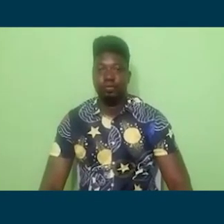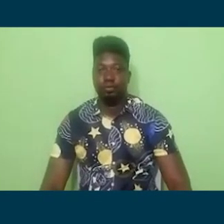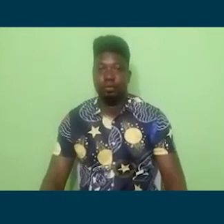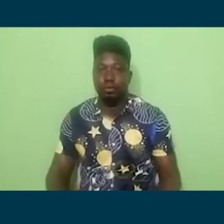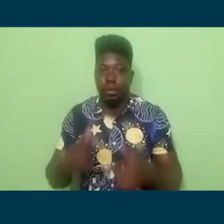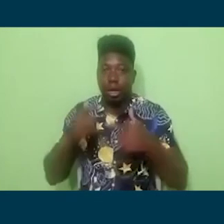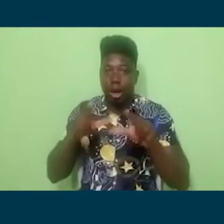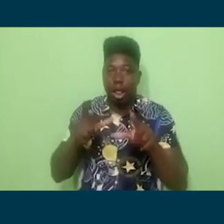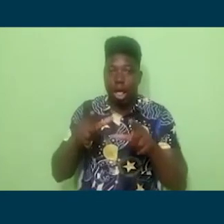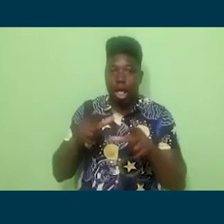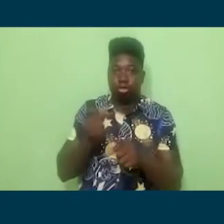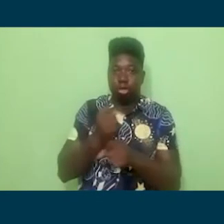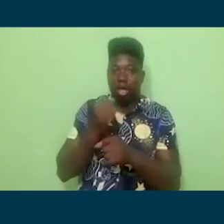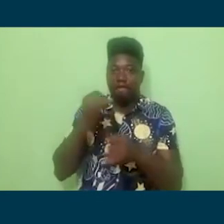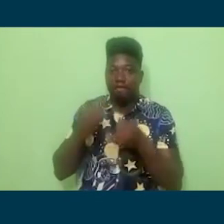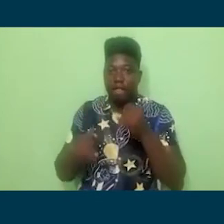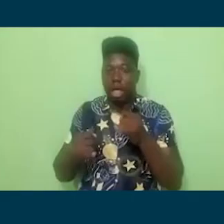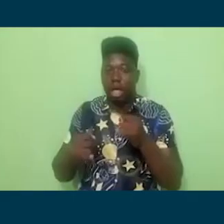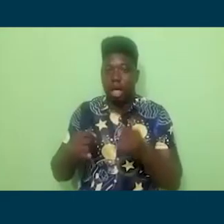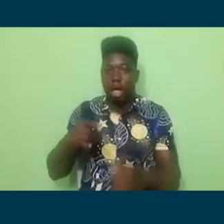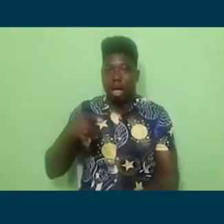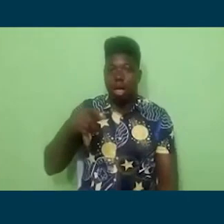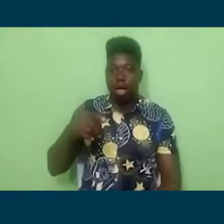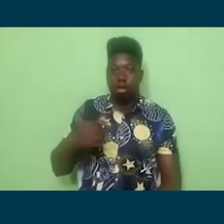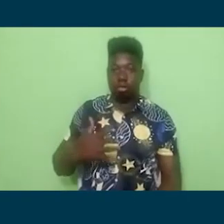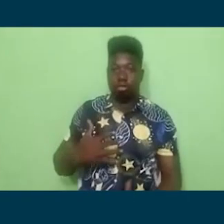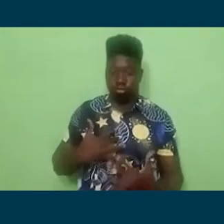Let's take a final breath together.